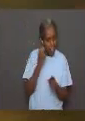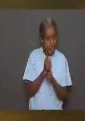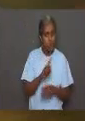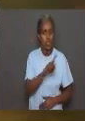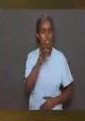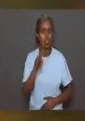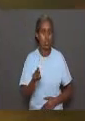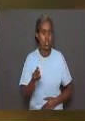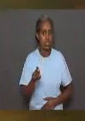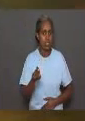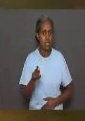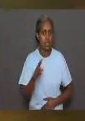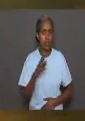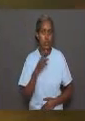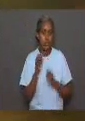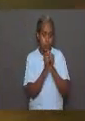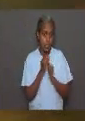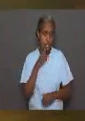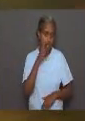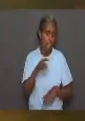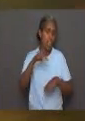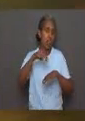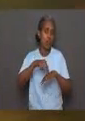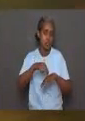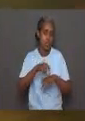equations with real constants.